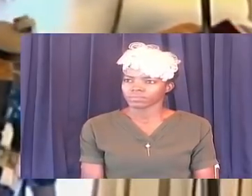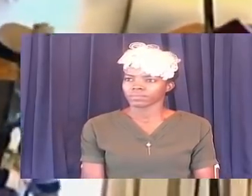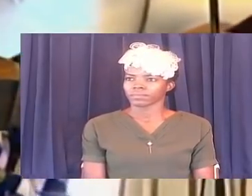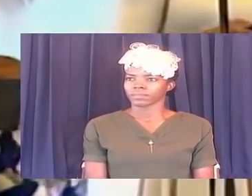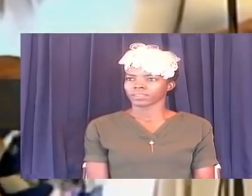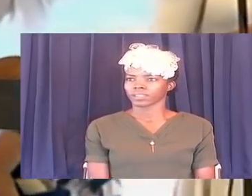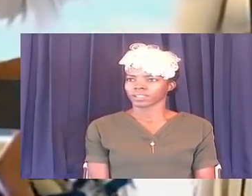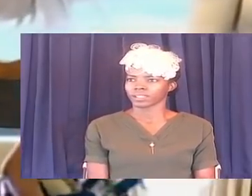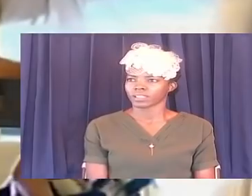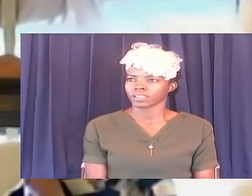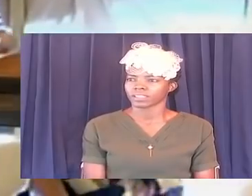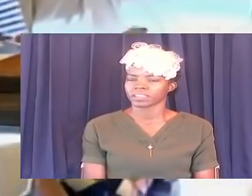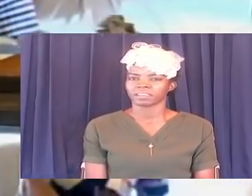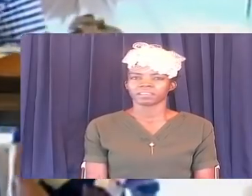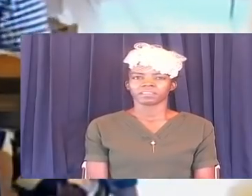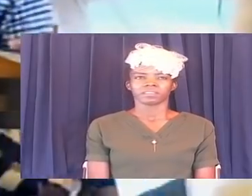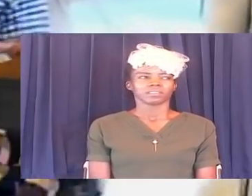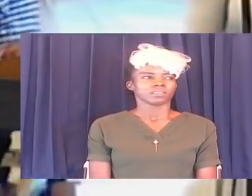I'd like for us to